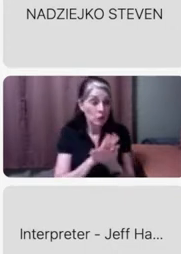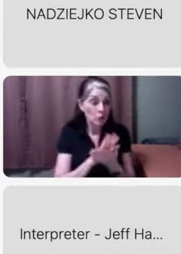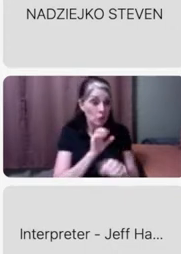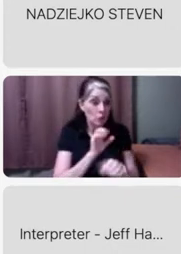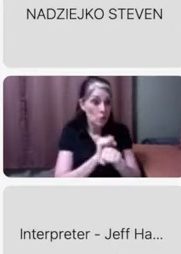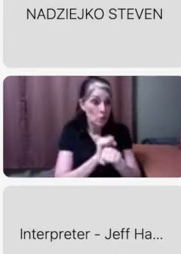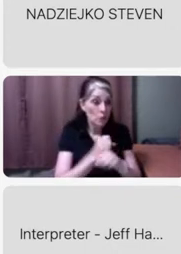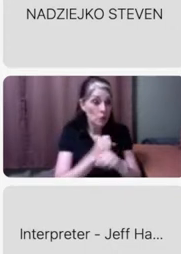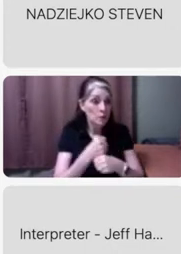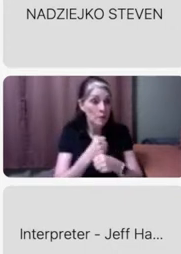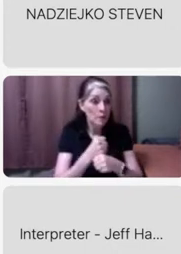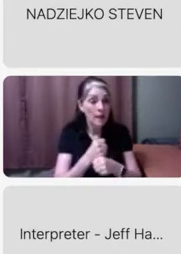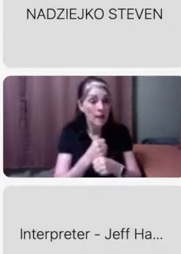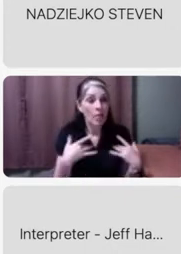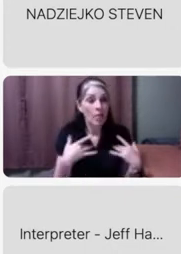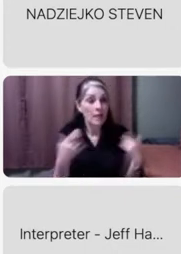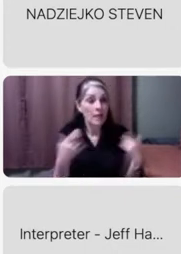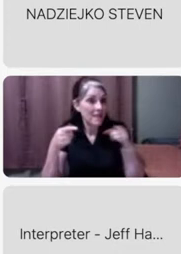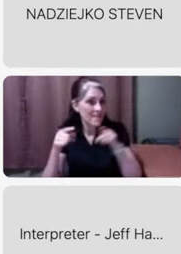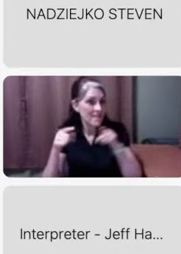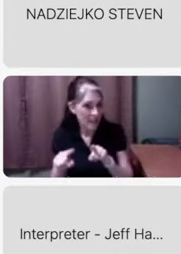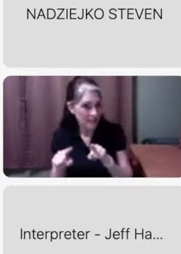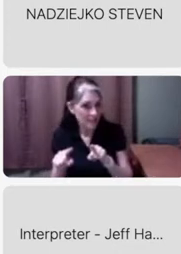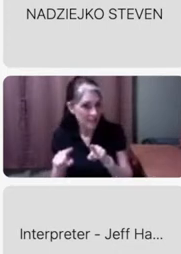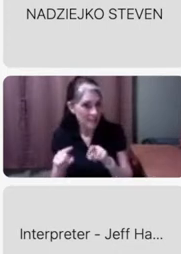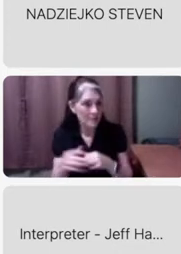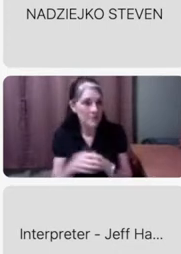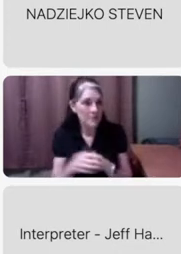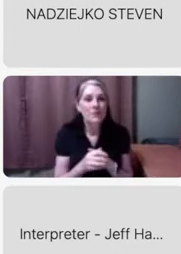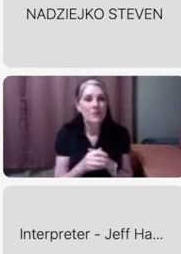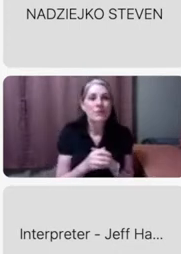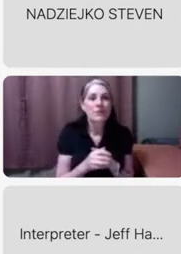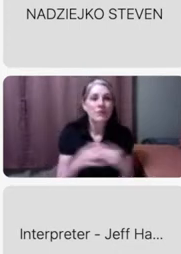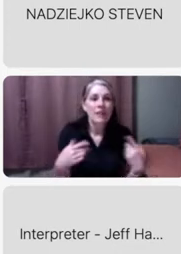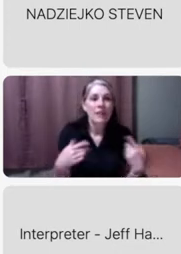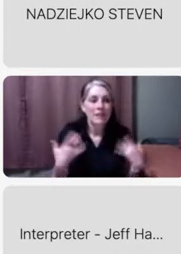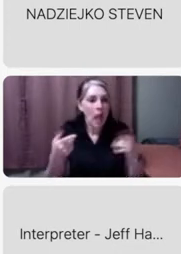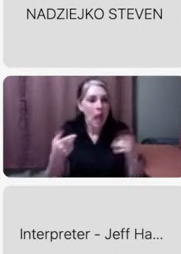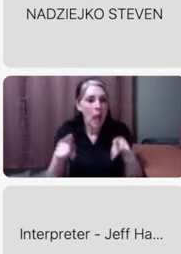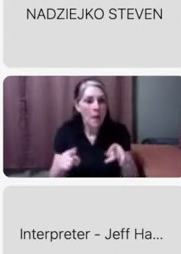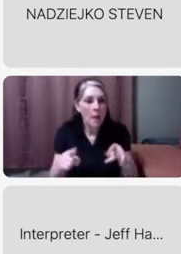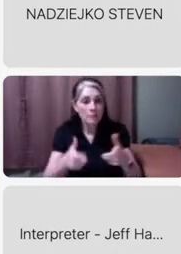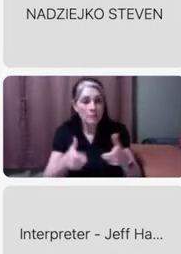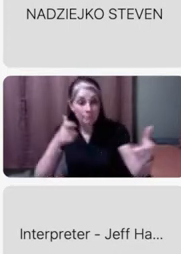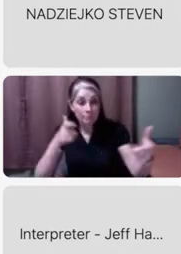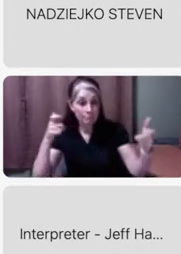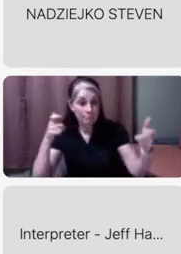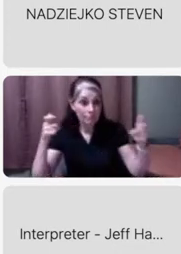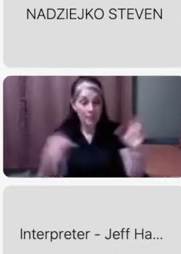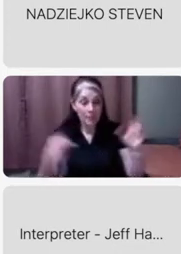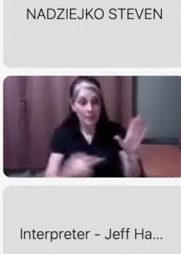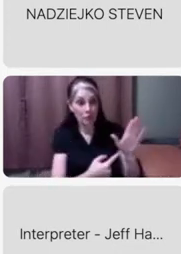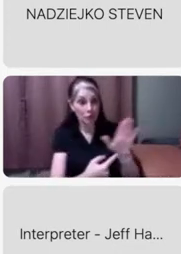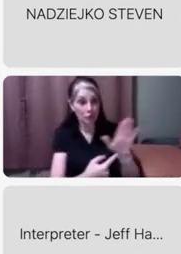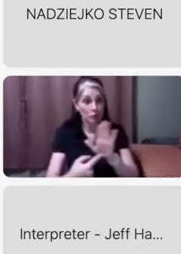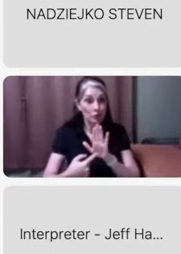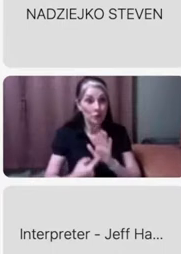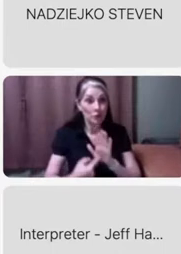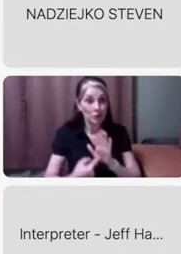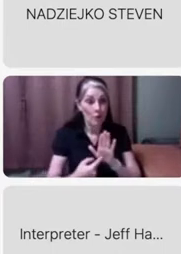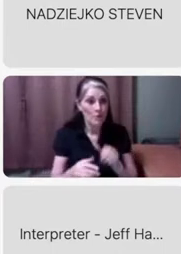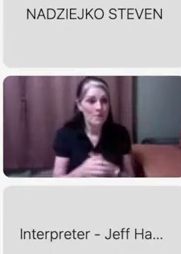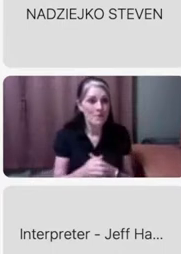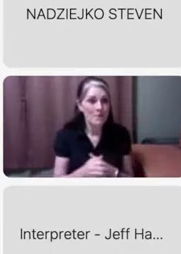events happen and happen in a grand scale as you just demonstrated to us so